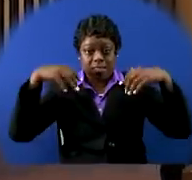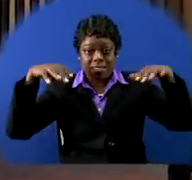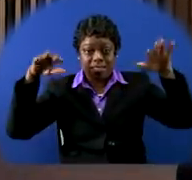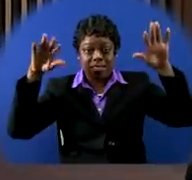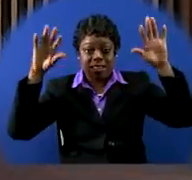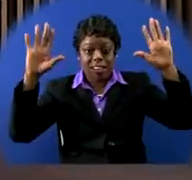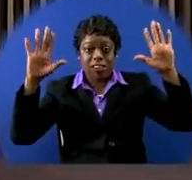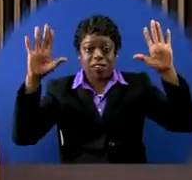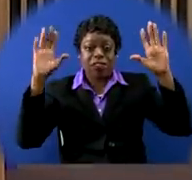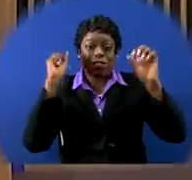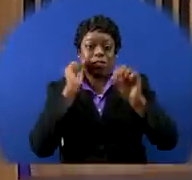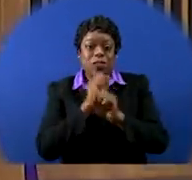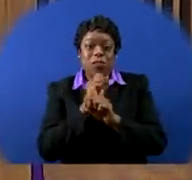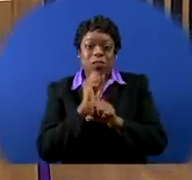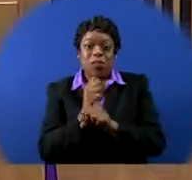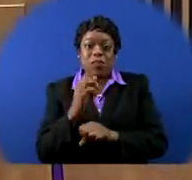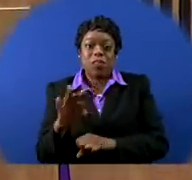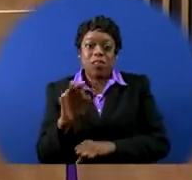Jesus Christ.